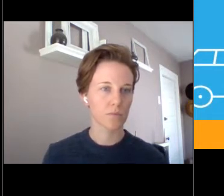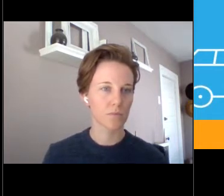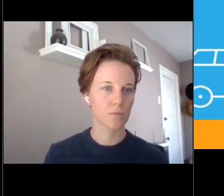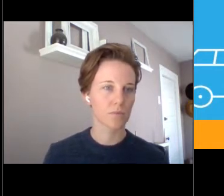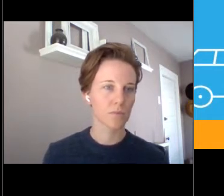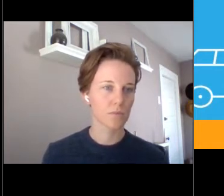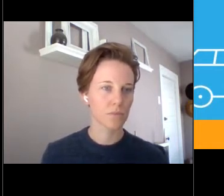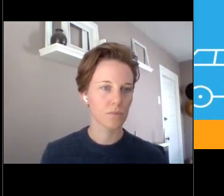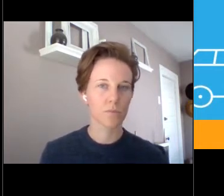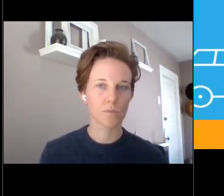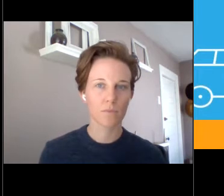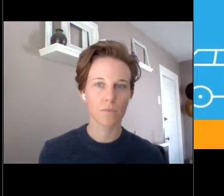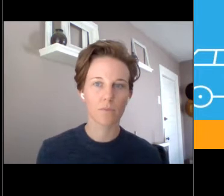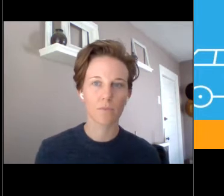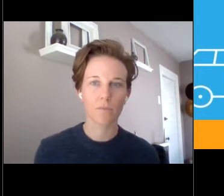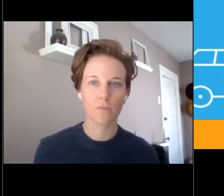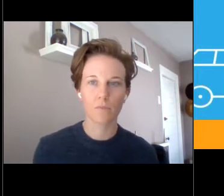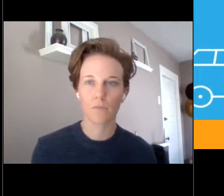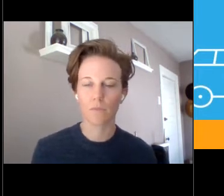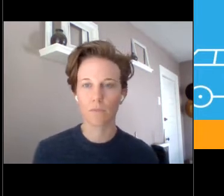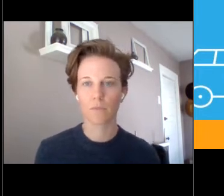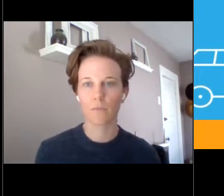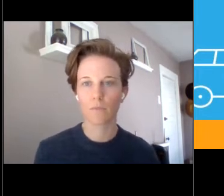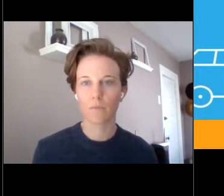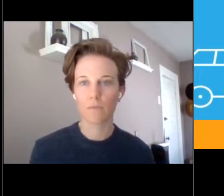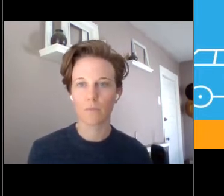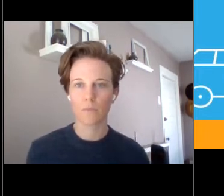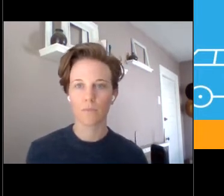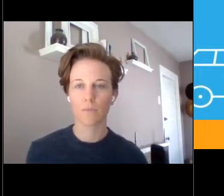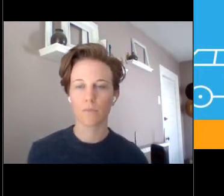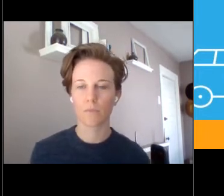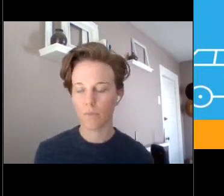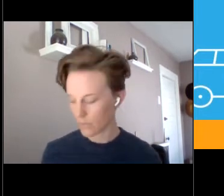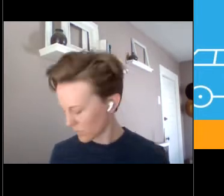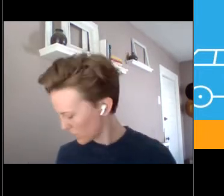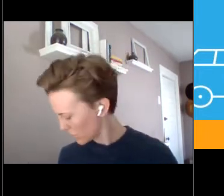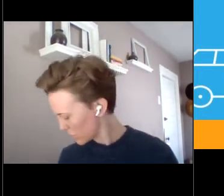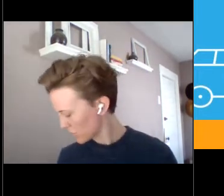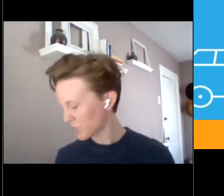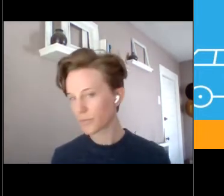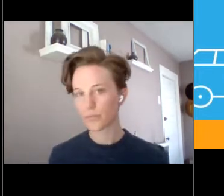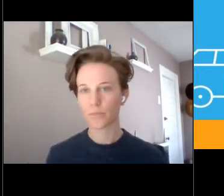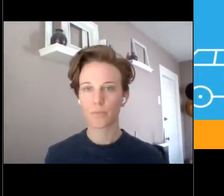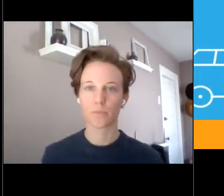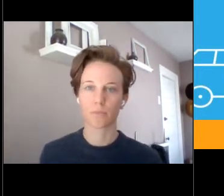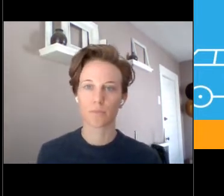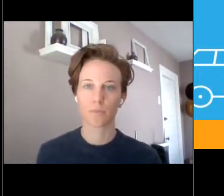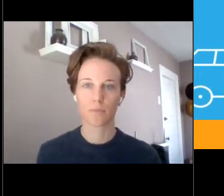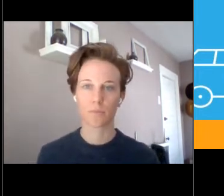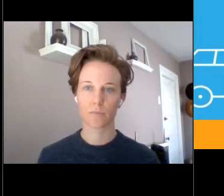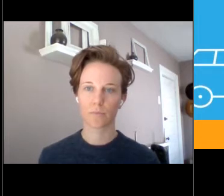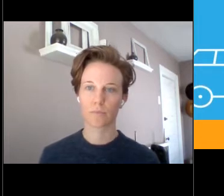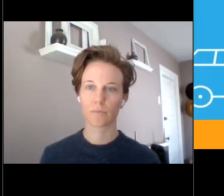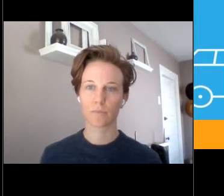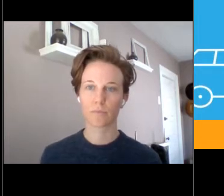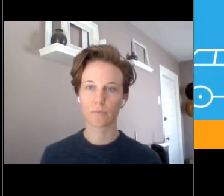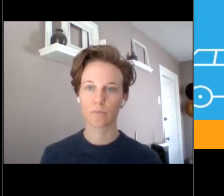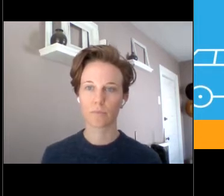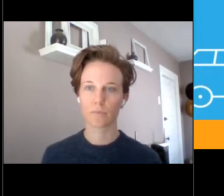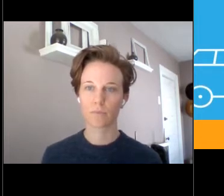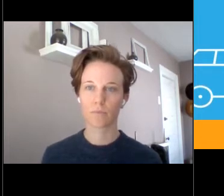discussions since May around really incorporating that feedback, again, reviewing our guidelines, changing